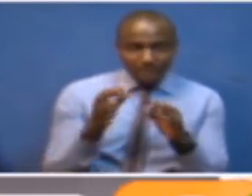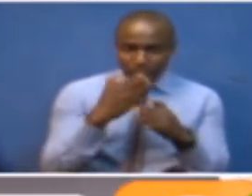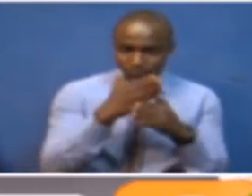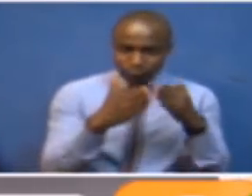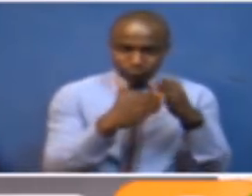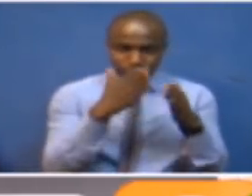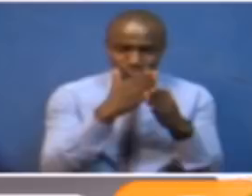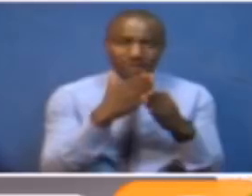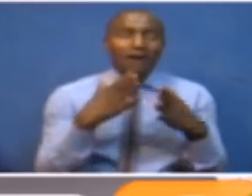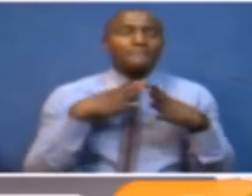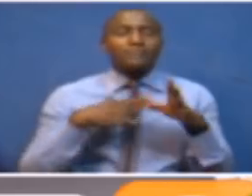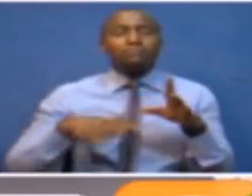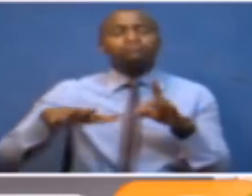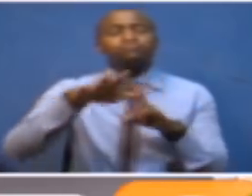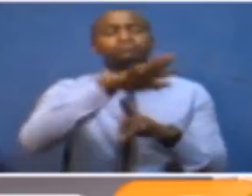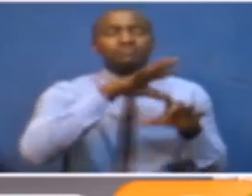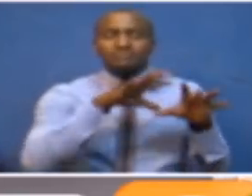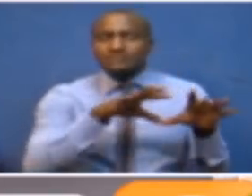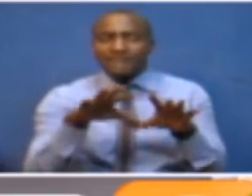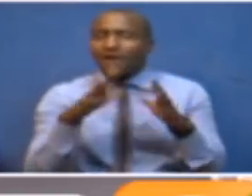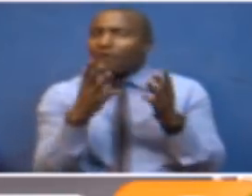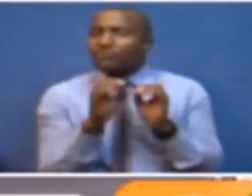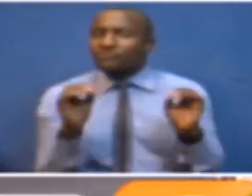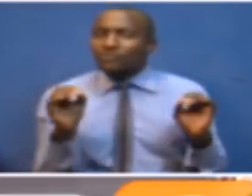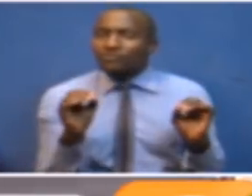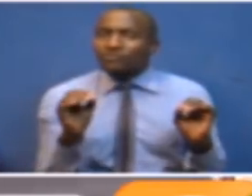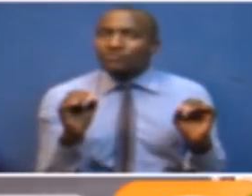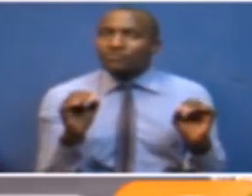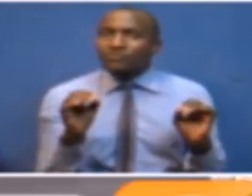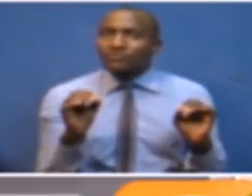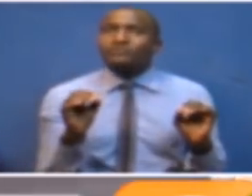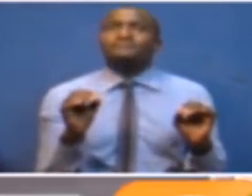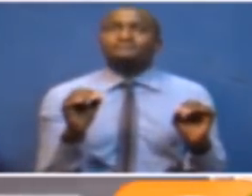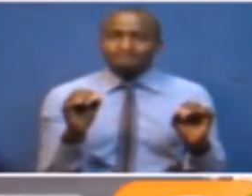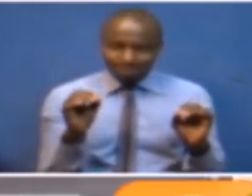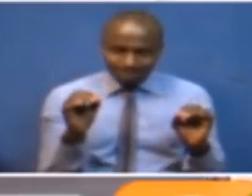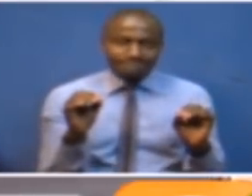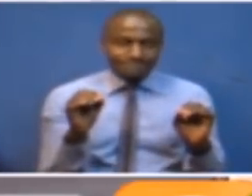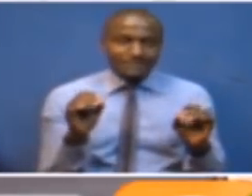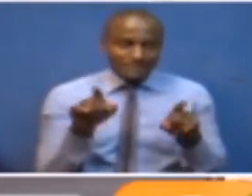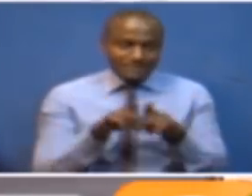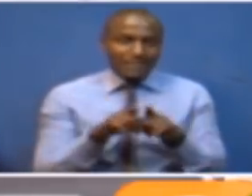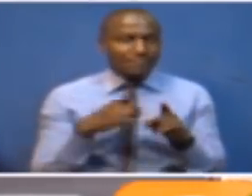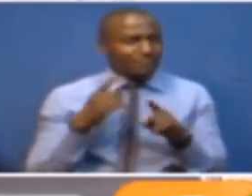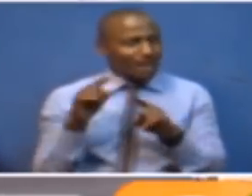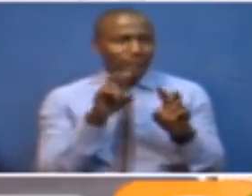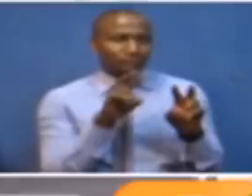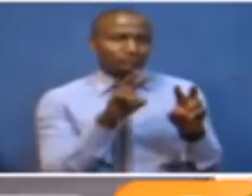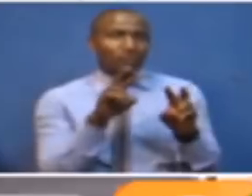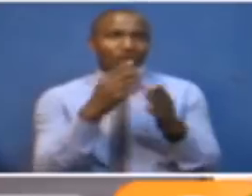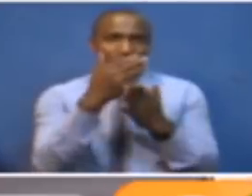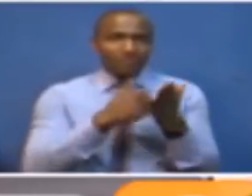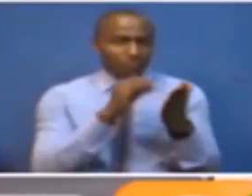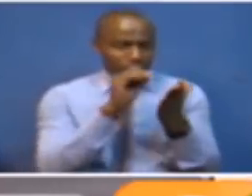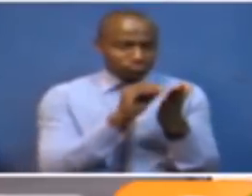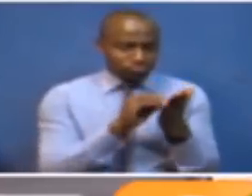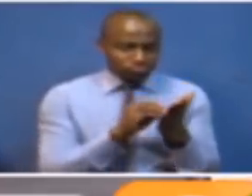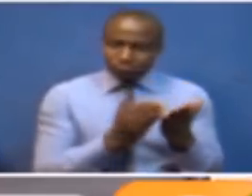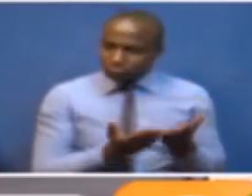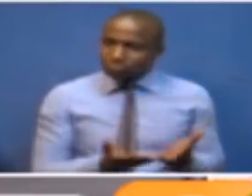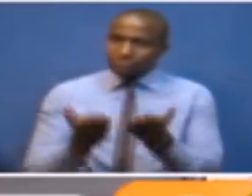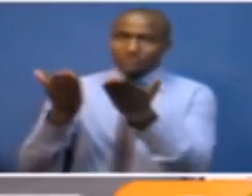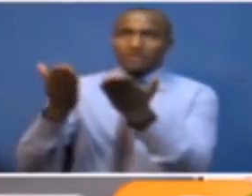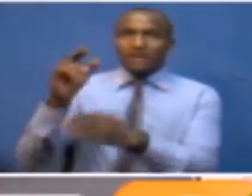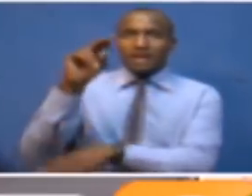development will affect the environment in any way. It is actually done by environmentalists who come to the site. They fill in this form and this is submitted to NEMA.